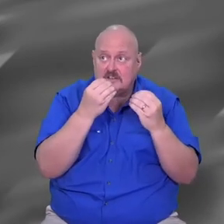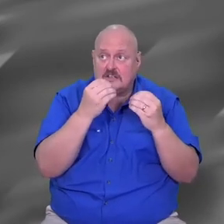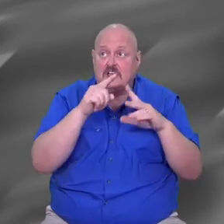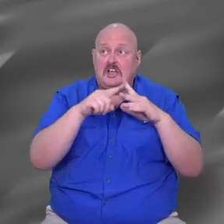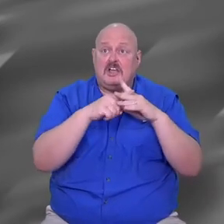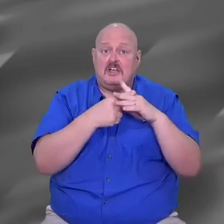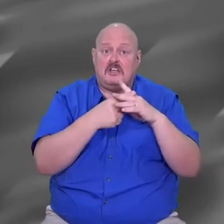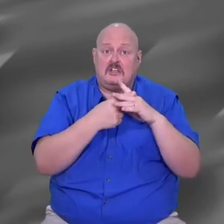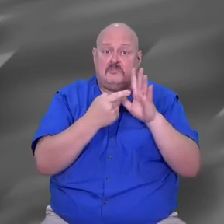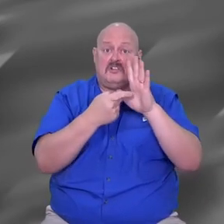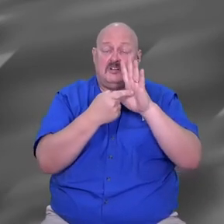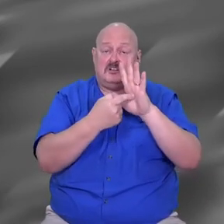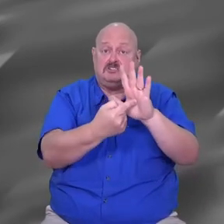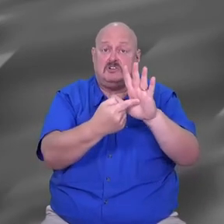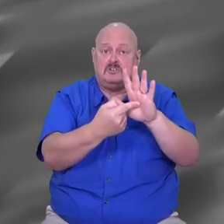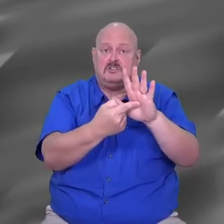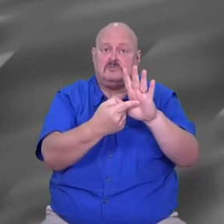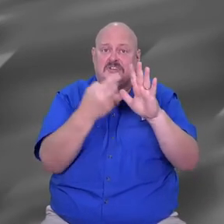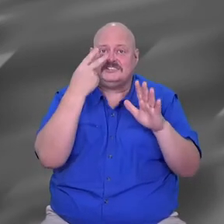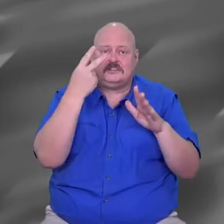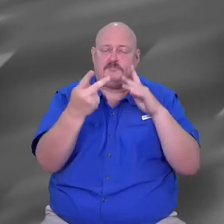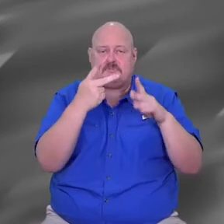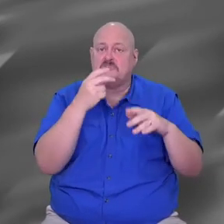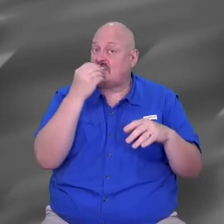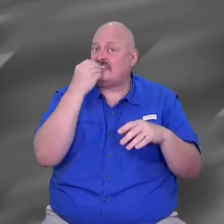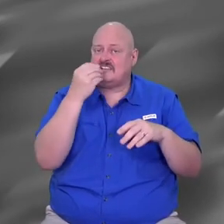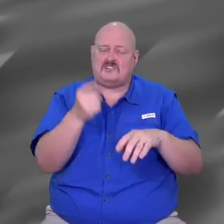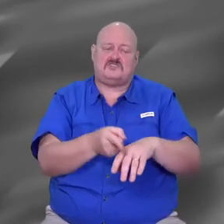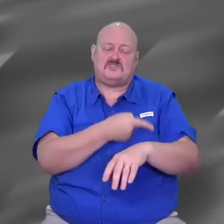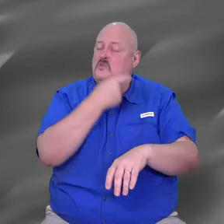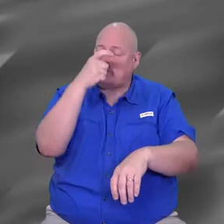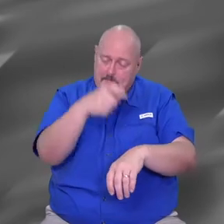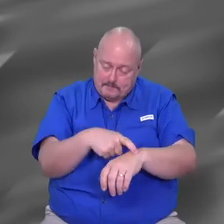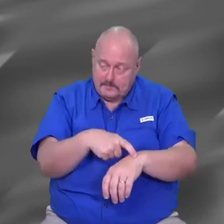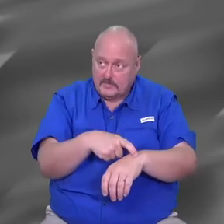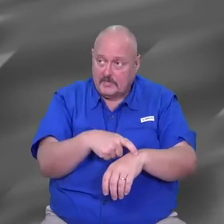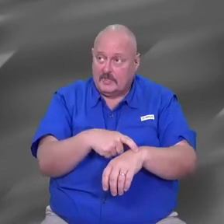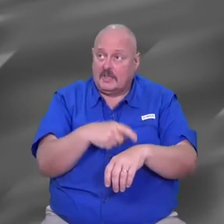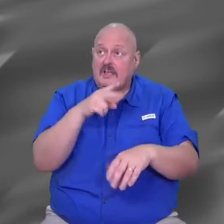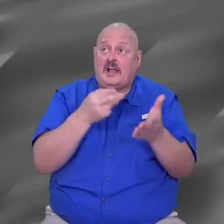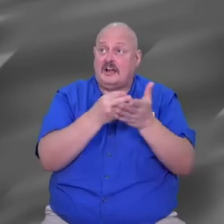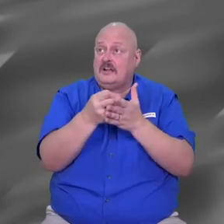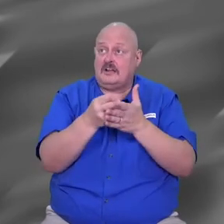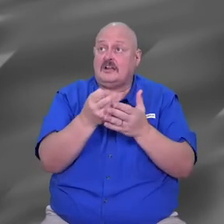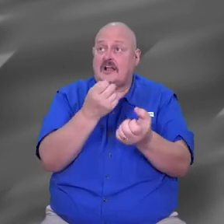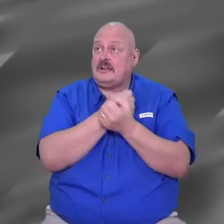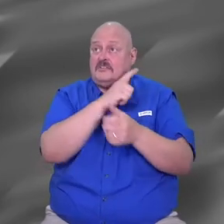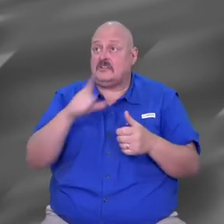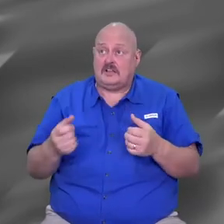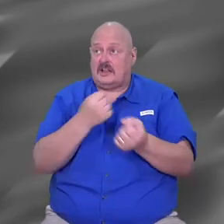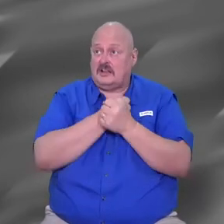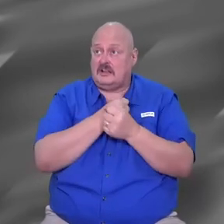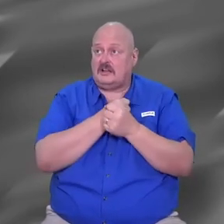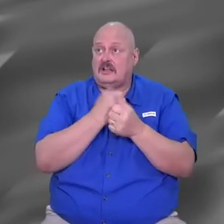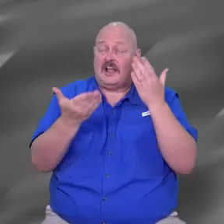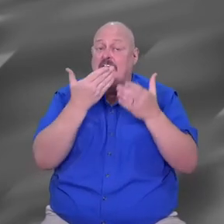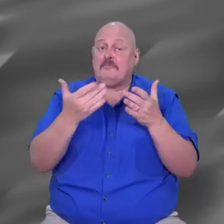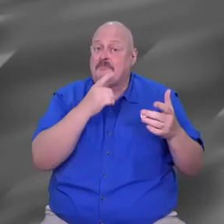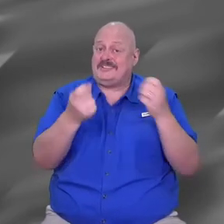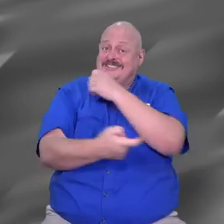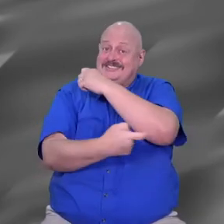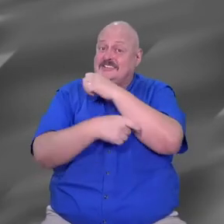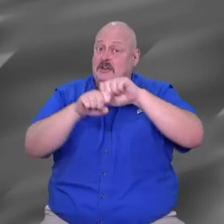to exhibit the signs that we see of people who are malnutritioned. I'm going to be honest with you. I love the Lord and I love Scripture, but I might be tempted to